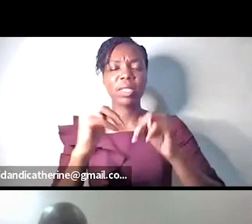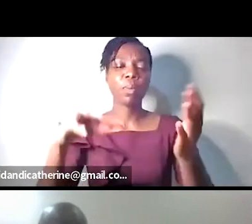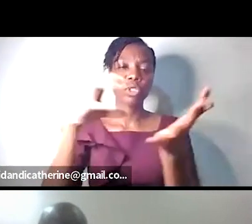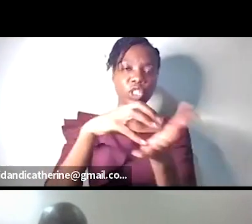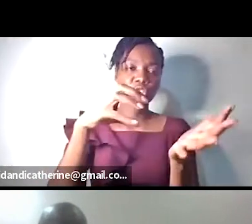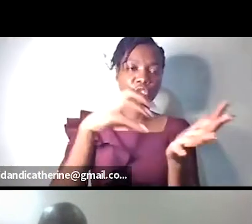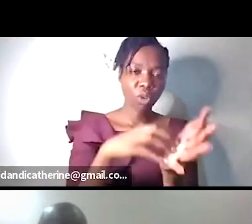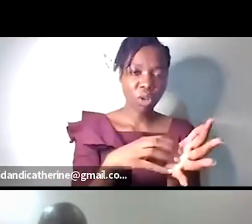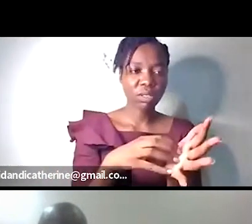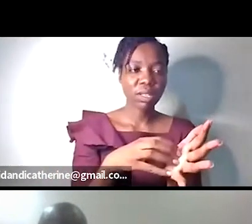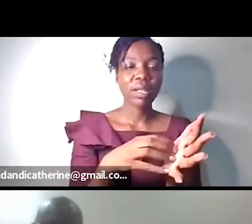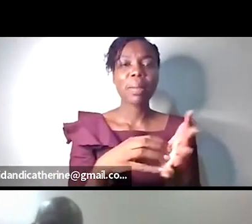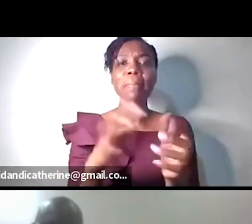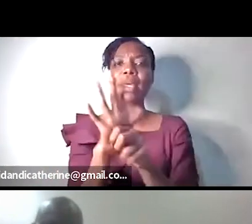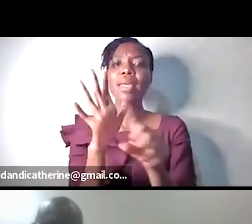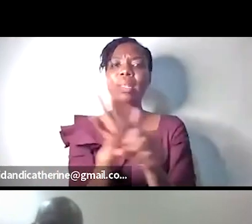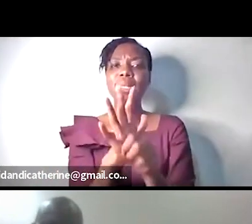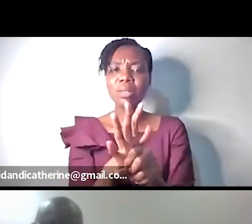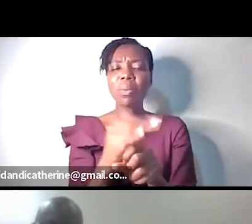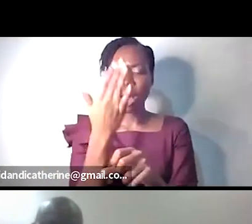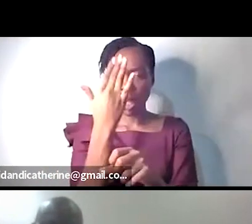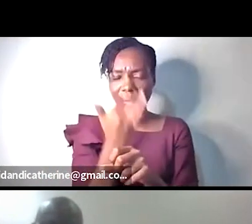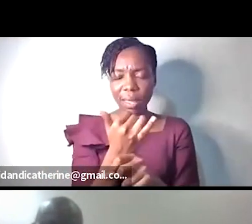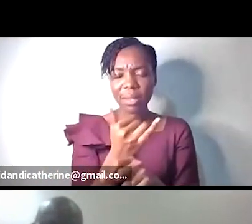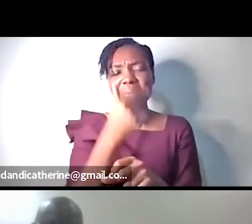Why? Because we still have that discrimination.